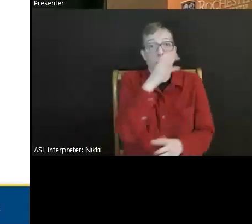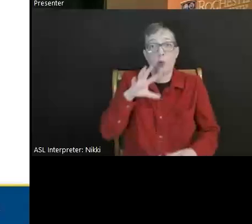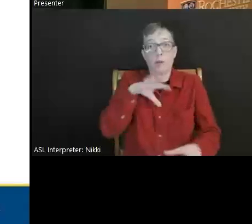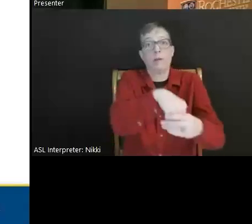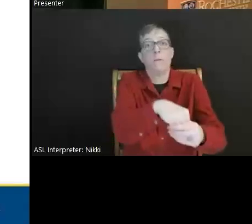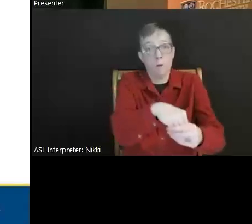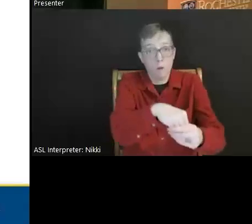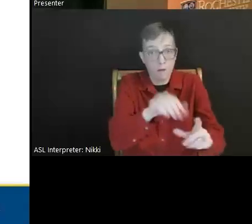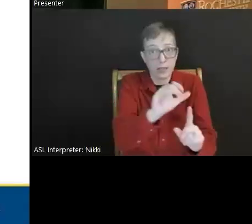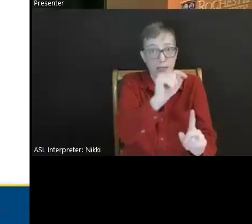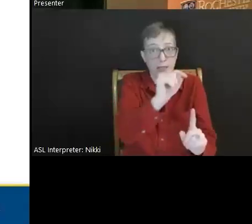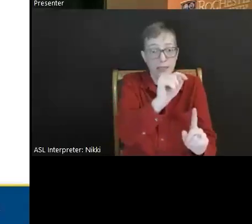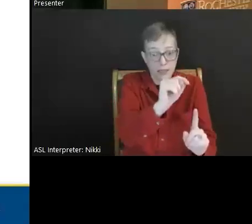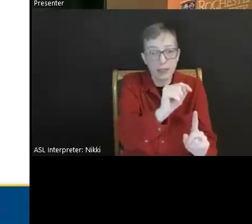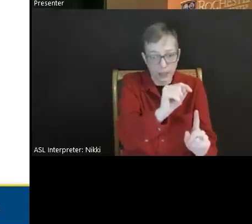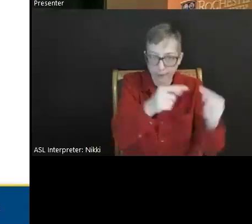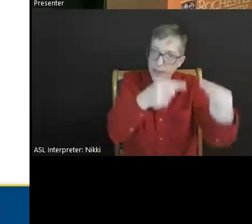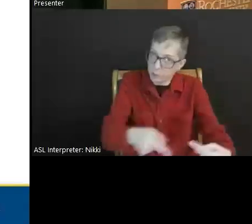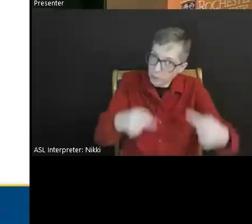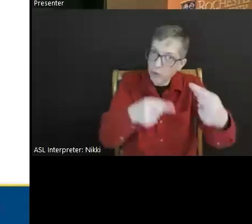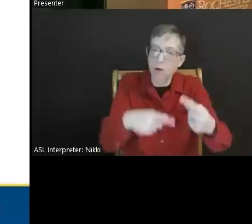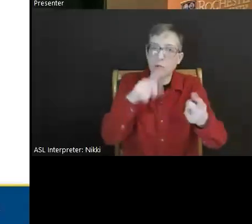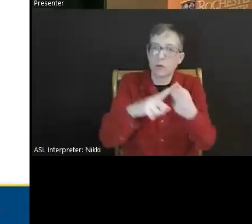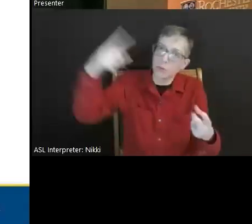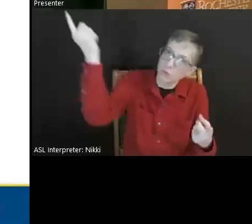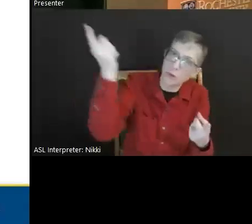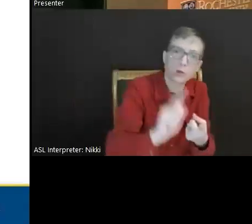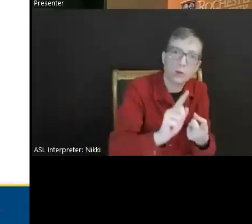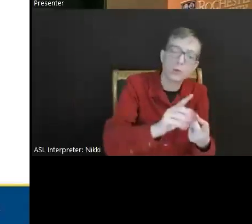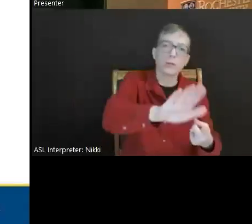clinic level care in having a reduced intensity of care.